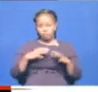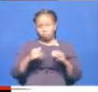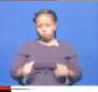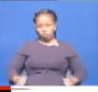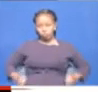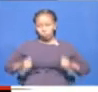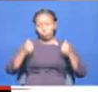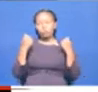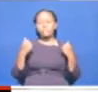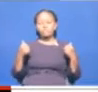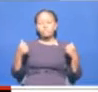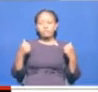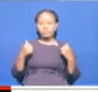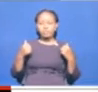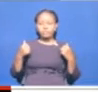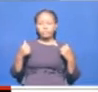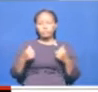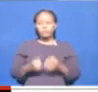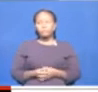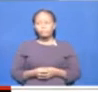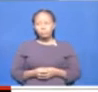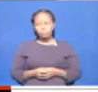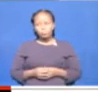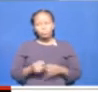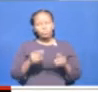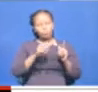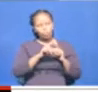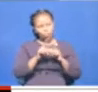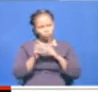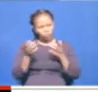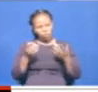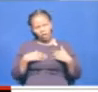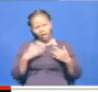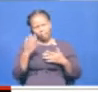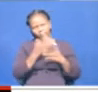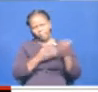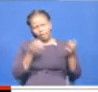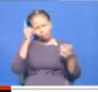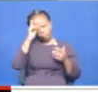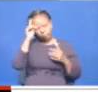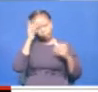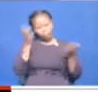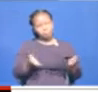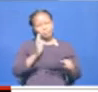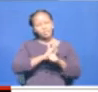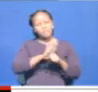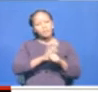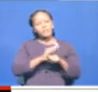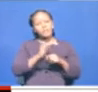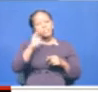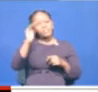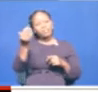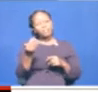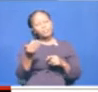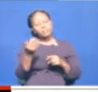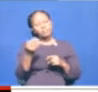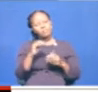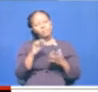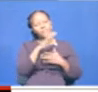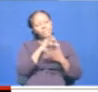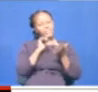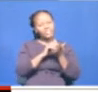space. Okay. There have also been assertions that most urban centers have an oversupply of office space.